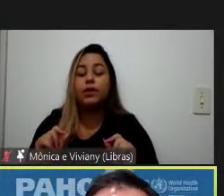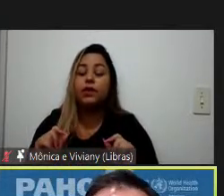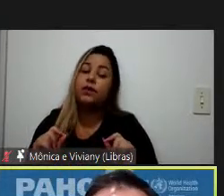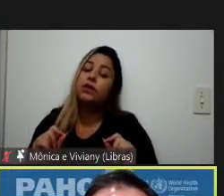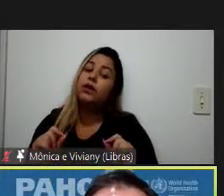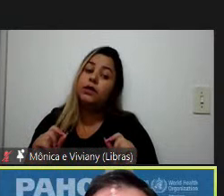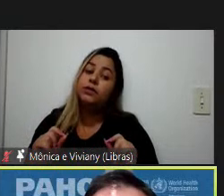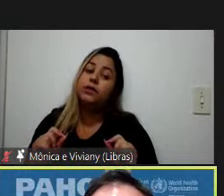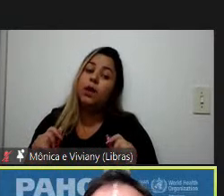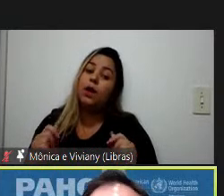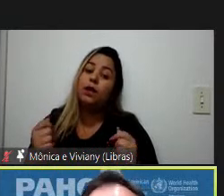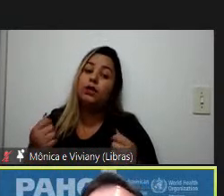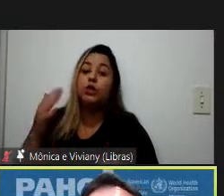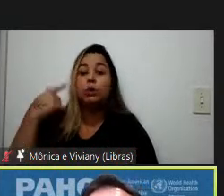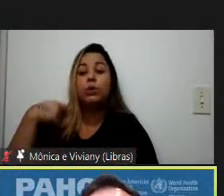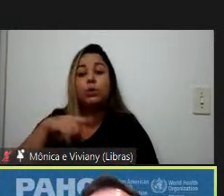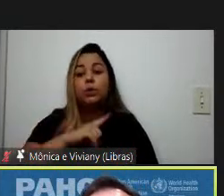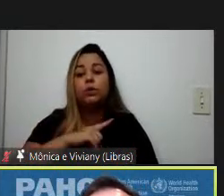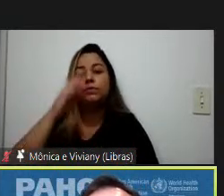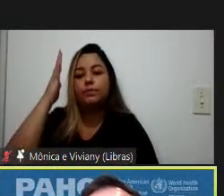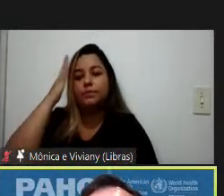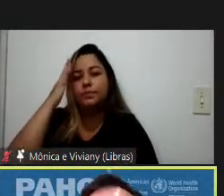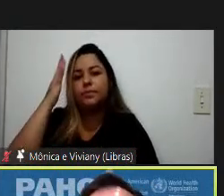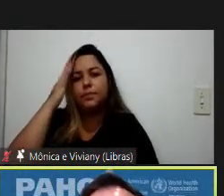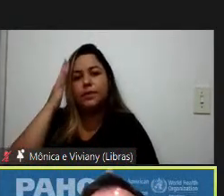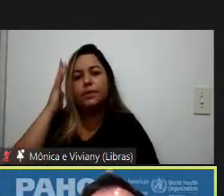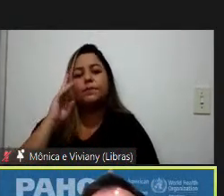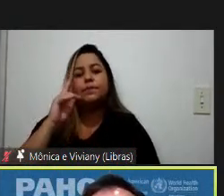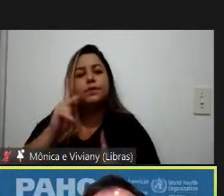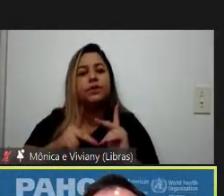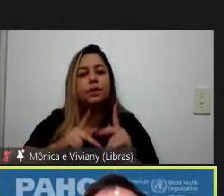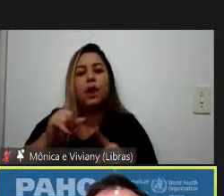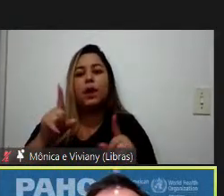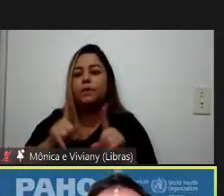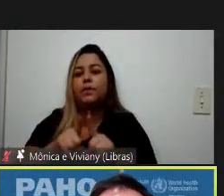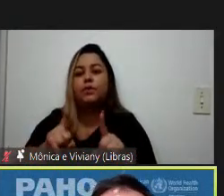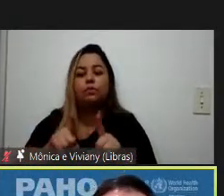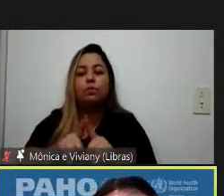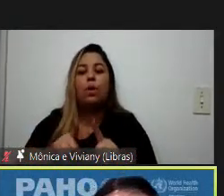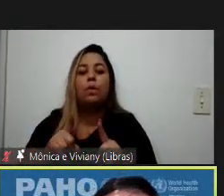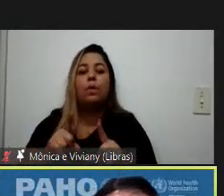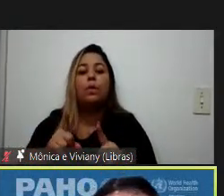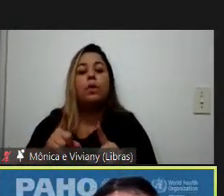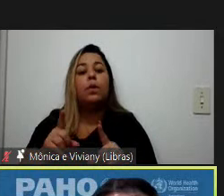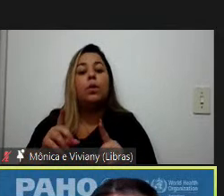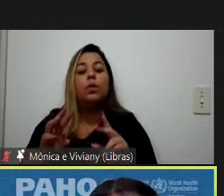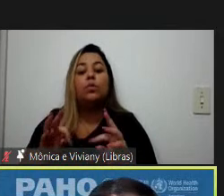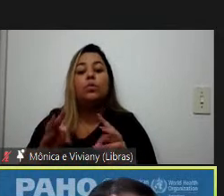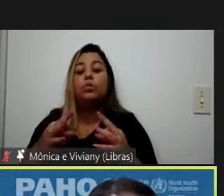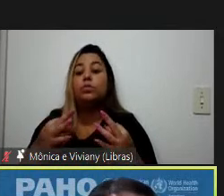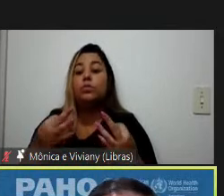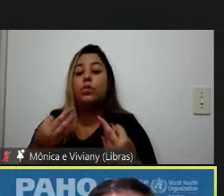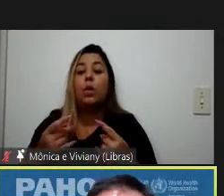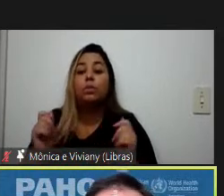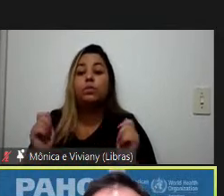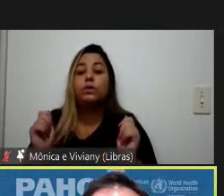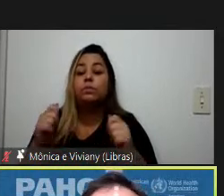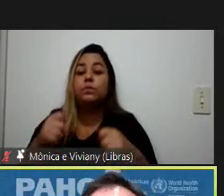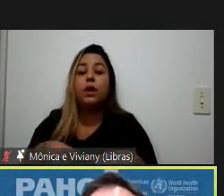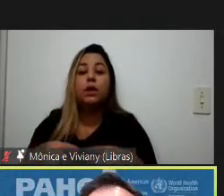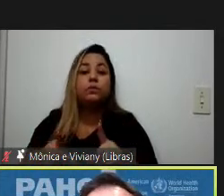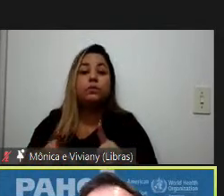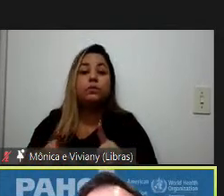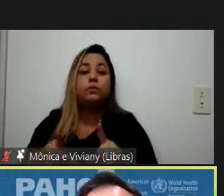coverage. That's why we need to deal with the access barriers from the population and also the elements of coverage related to the